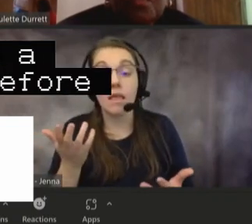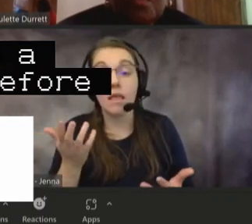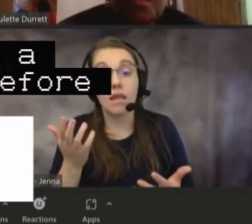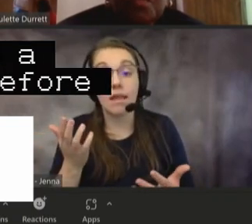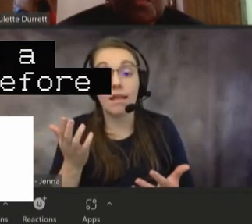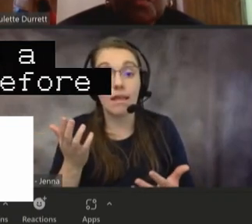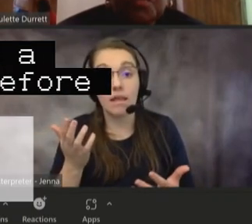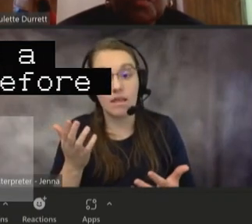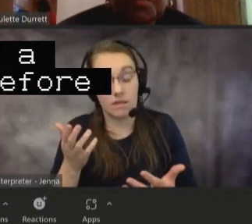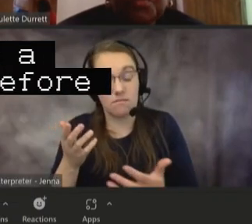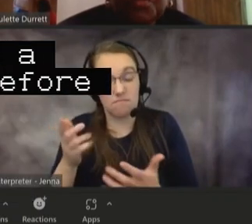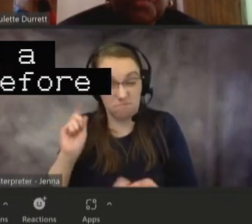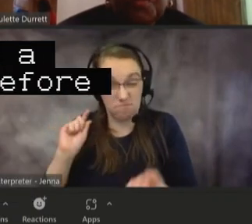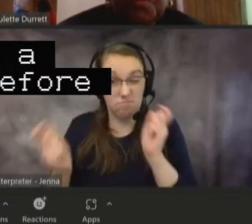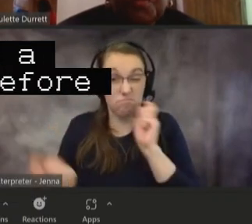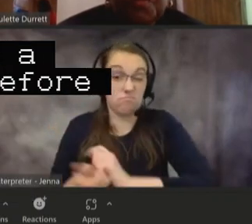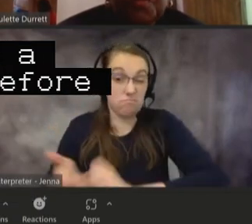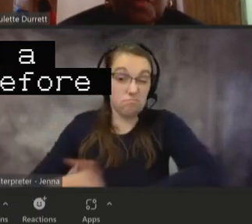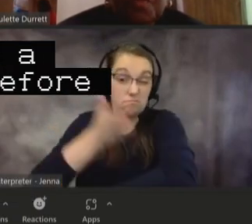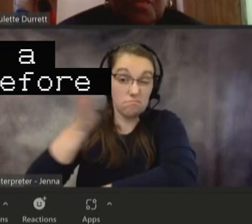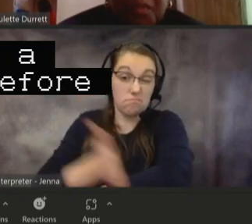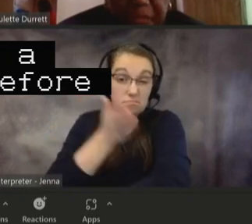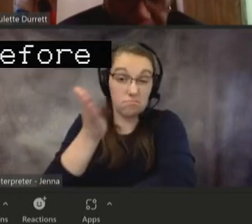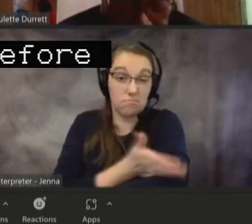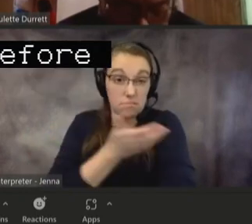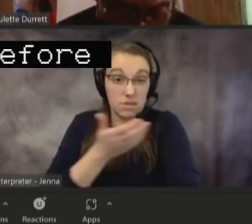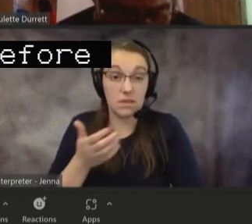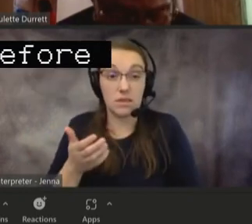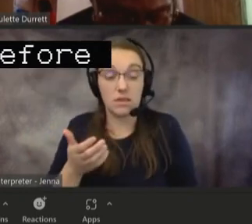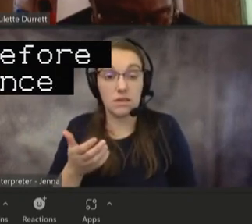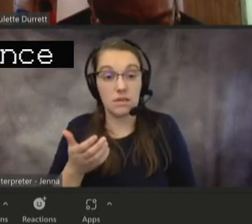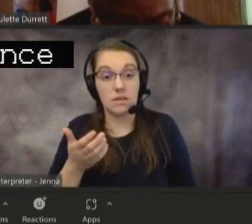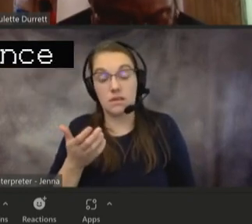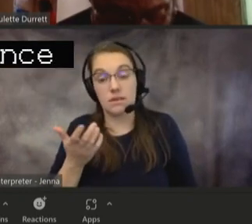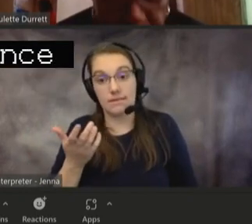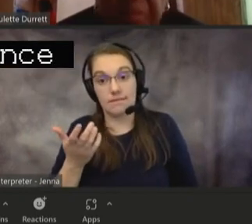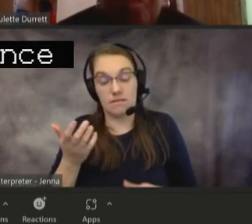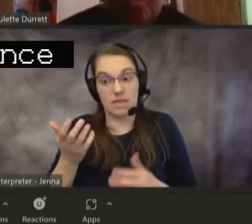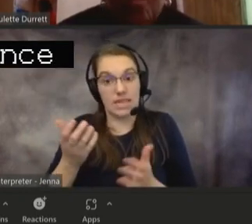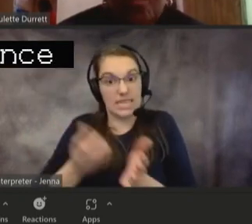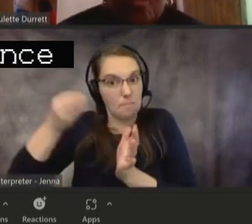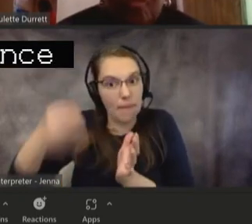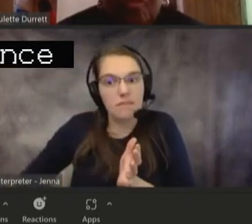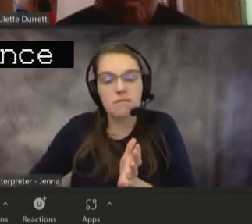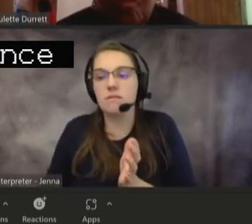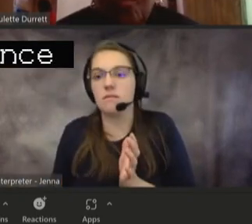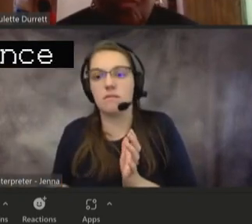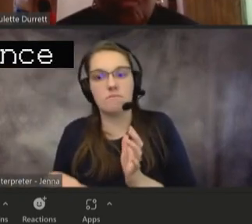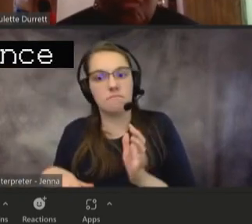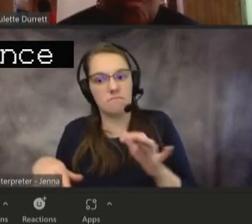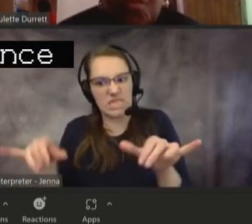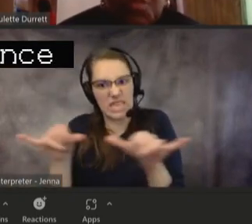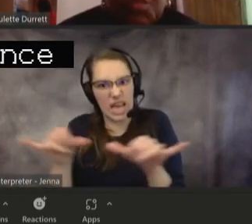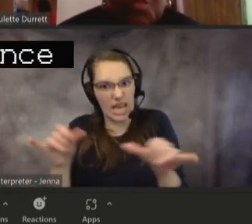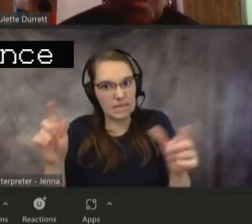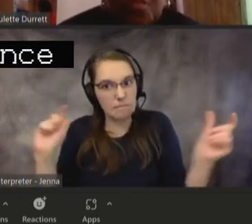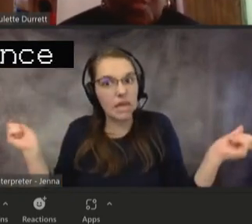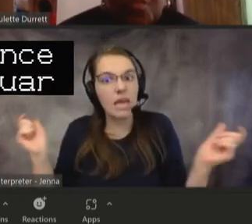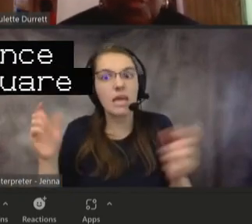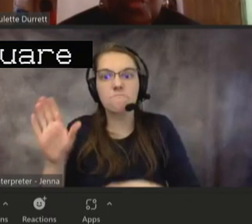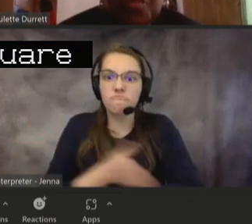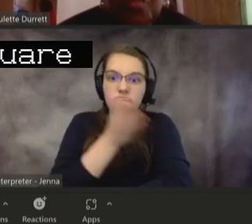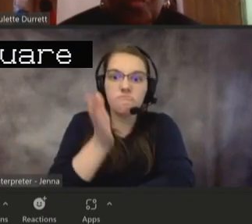significance of the renovation in dollars, square footage, et cetera, that what would be exempt